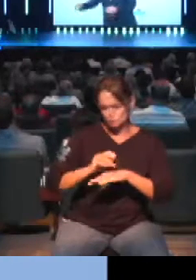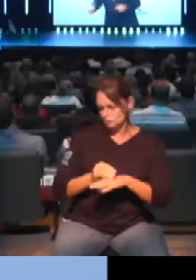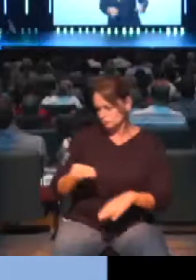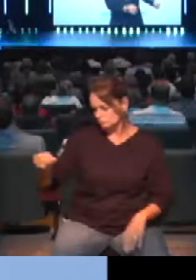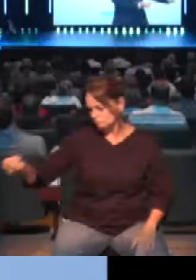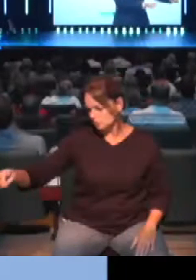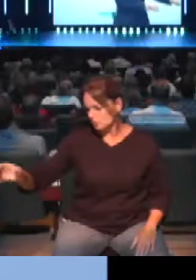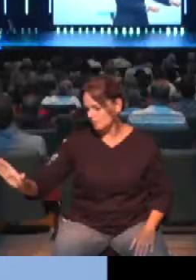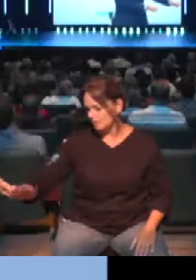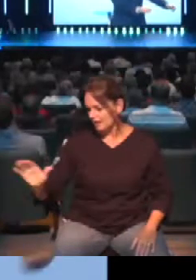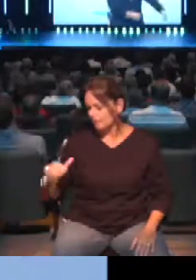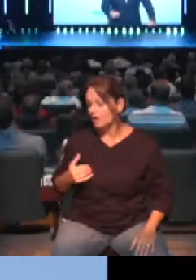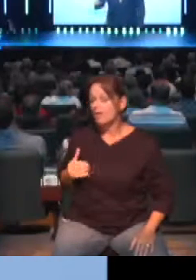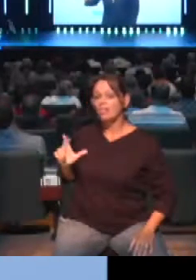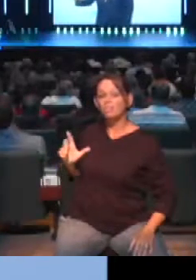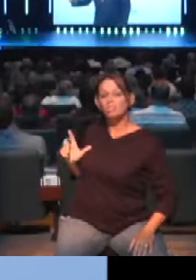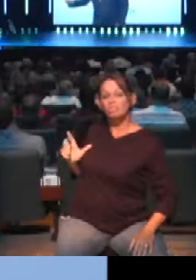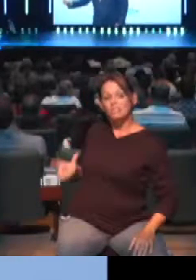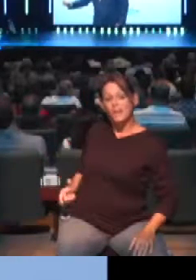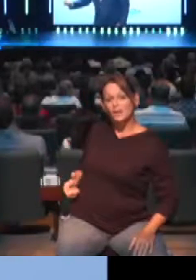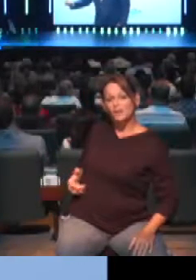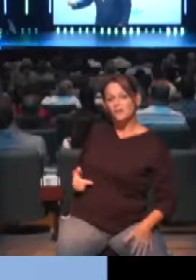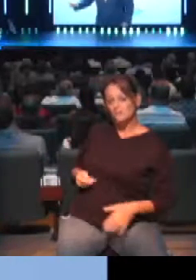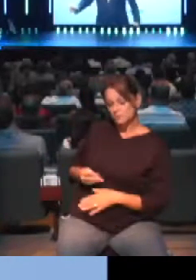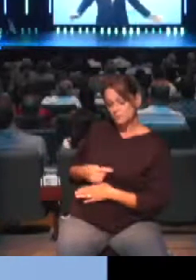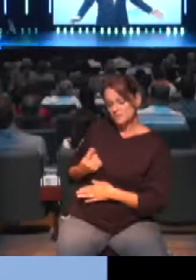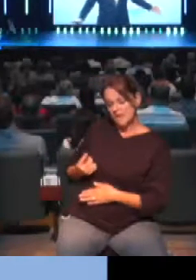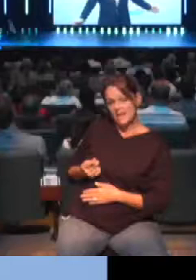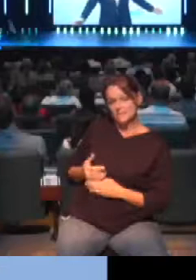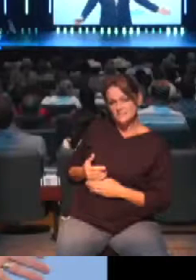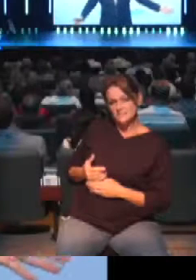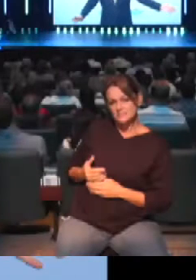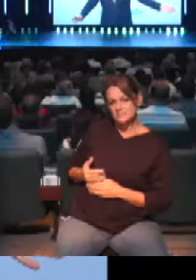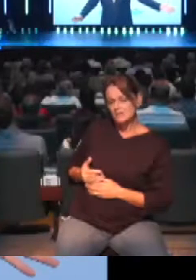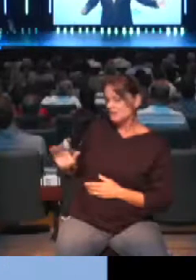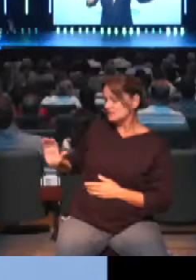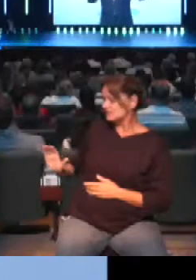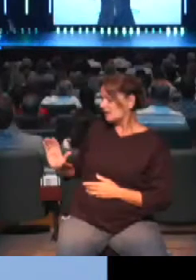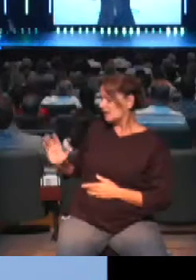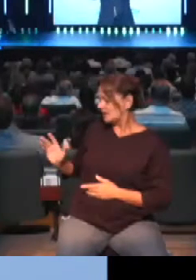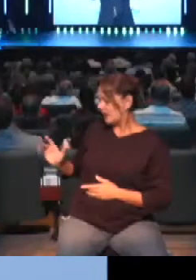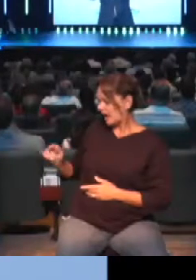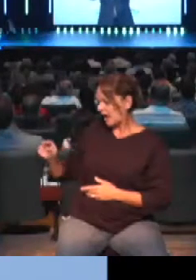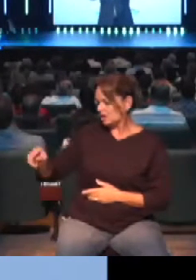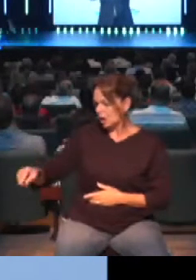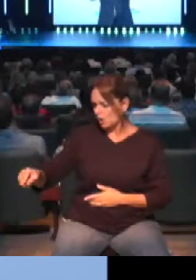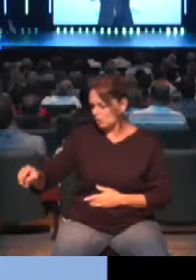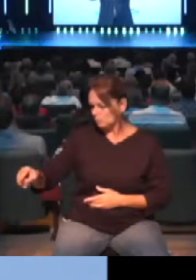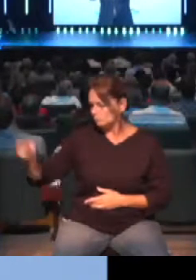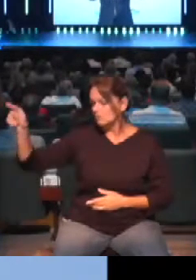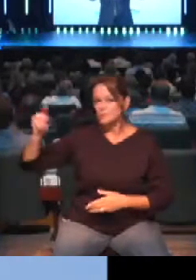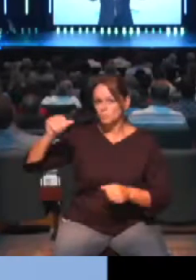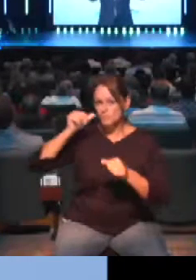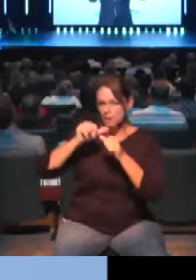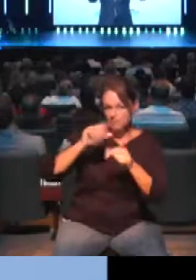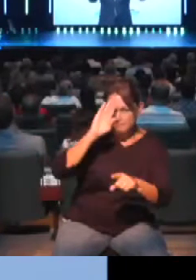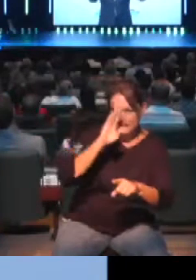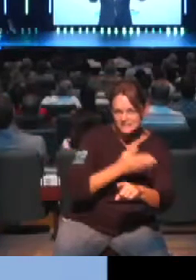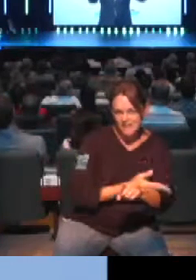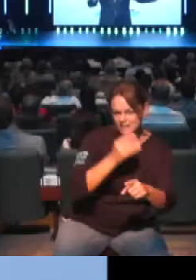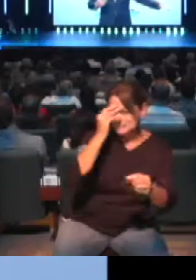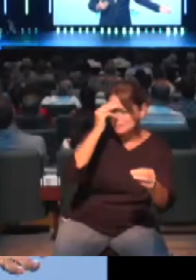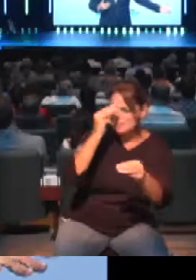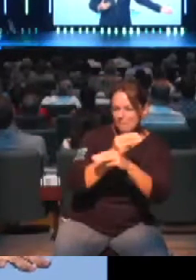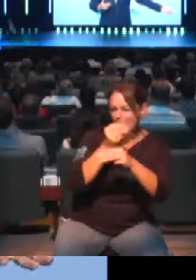Scripture. And I'd set it over to the side, and then I'd be paying the bills. So my son walks in, who has this math mind, and he can, you